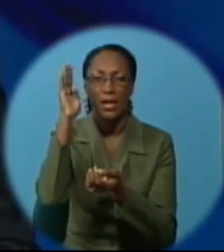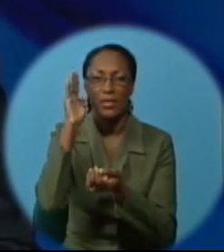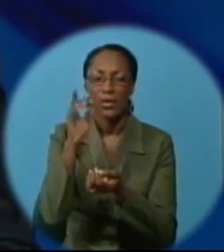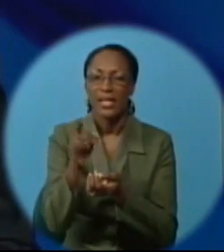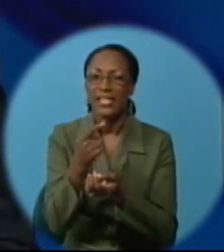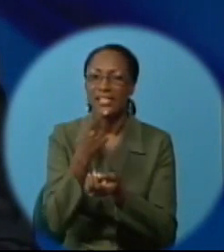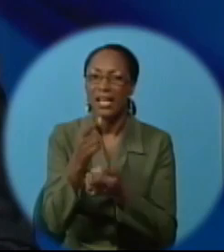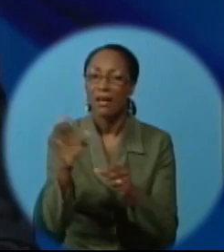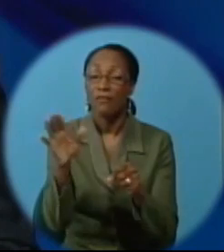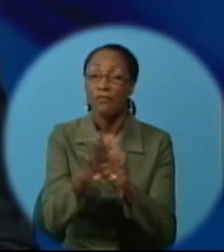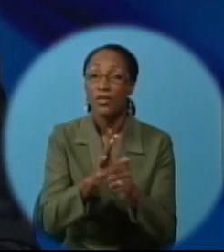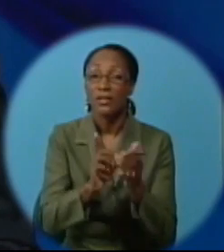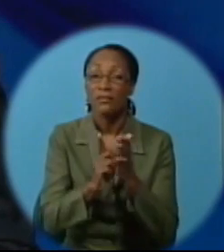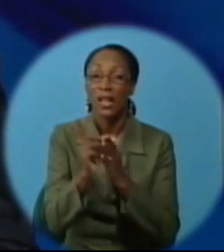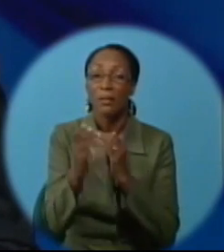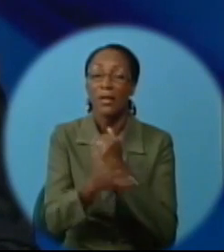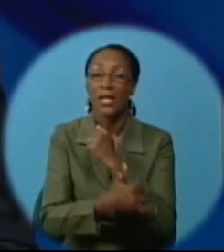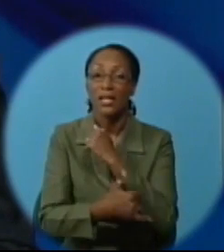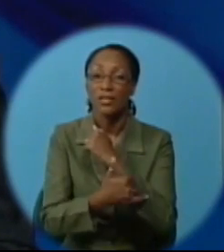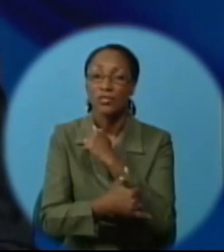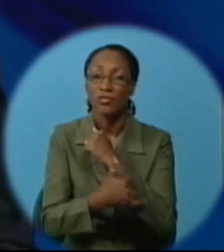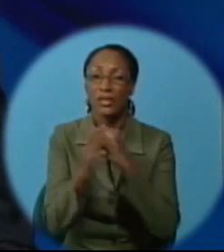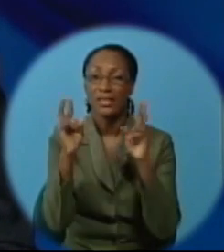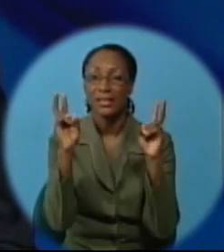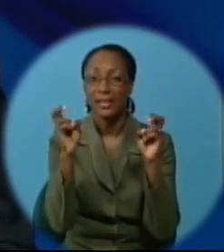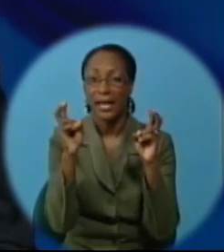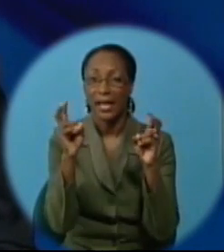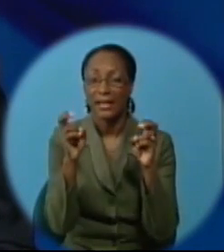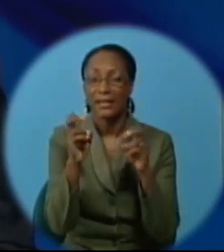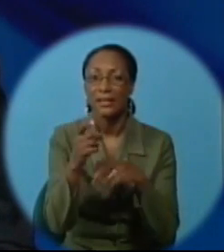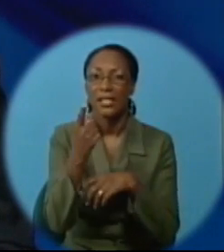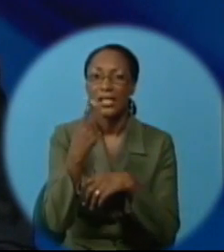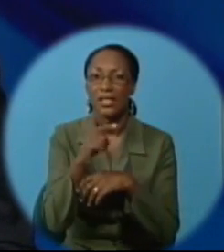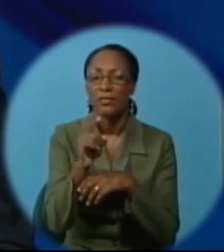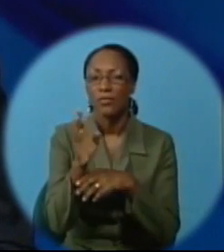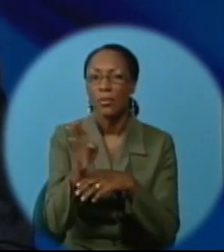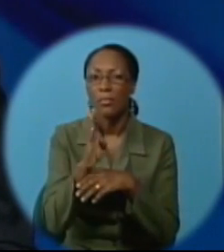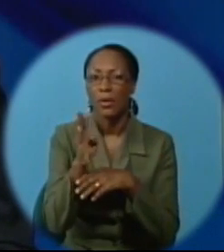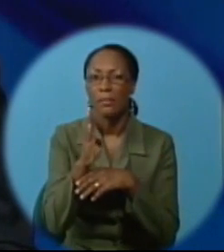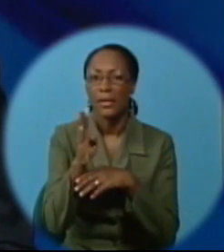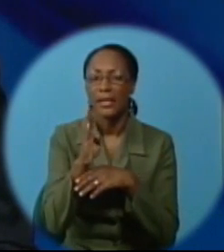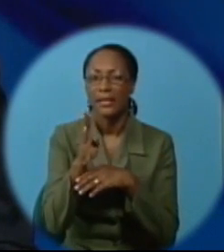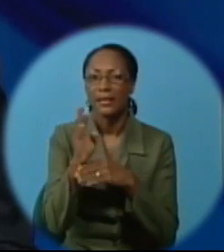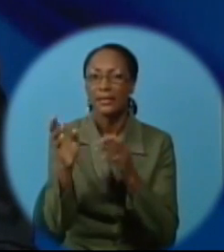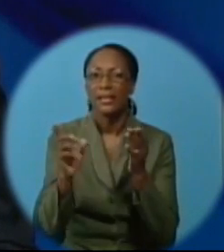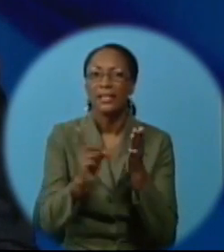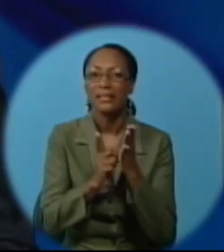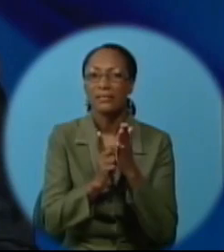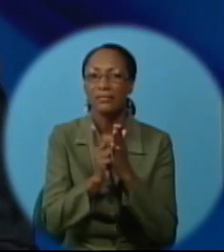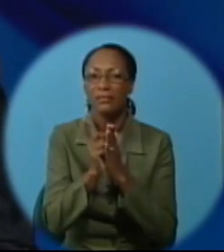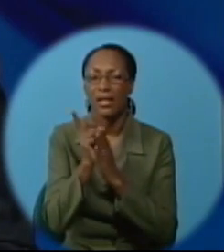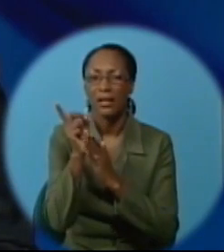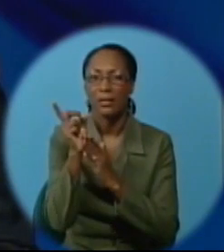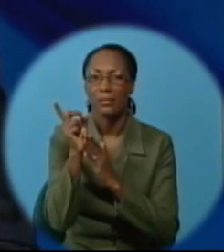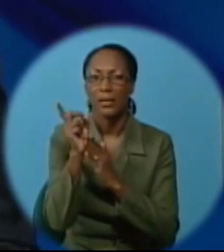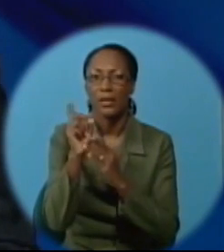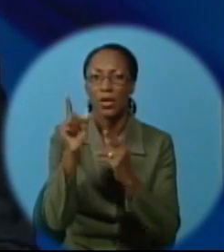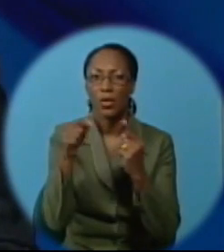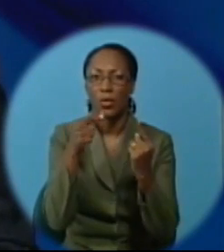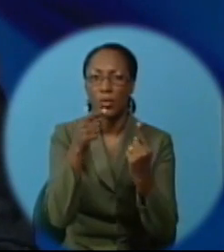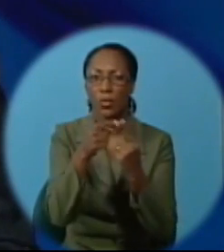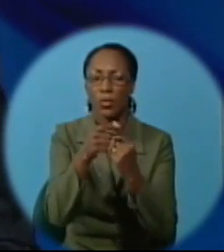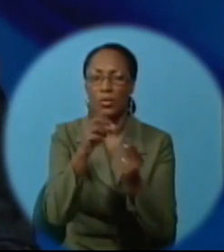country status is outlined as part of Barbados' policy for the United Nations Millennium Development Goals. Dr. Brathwaite says